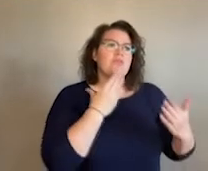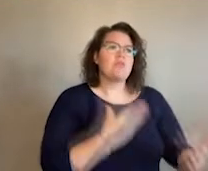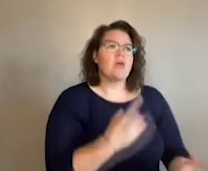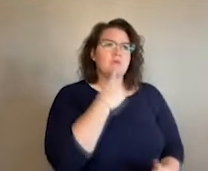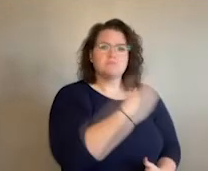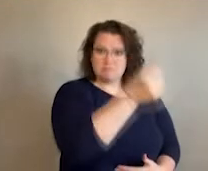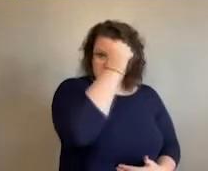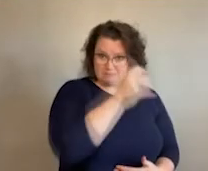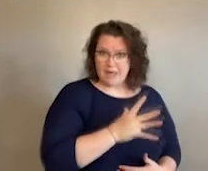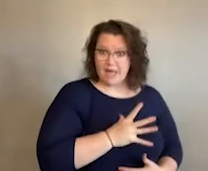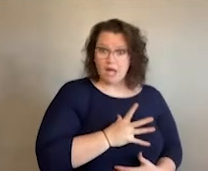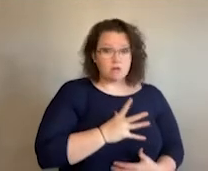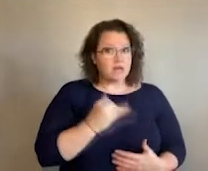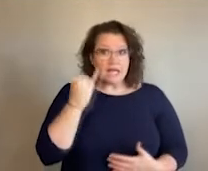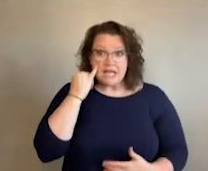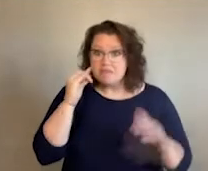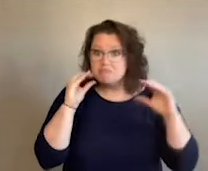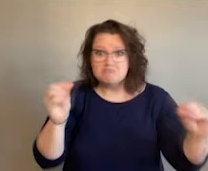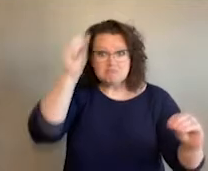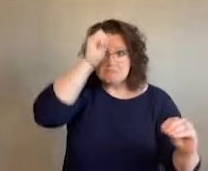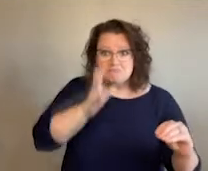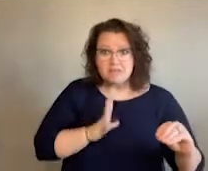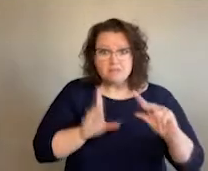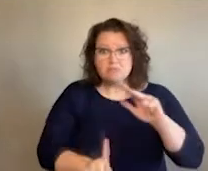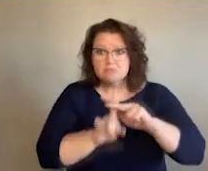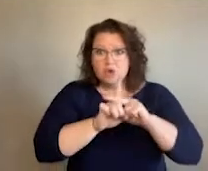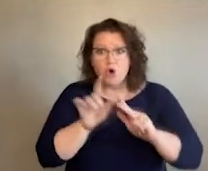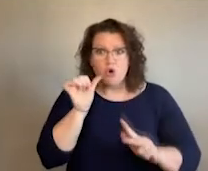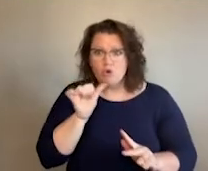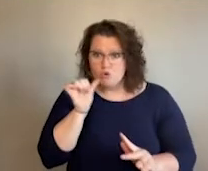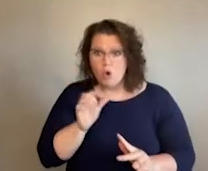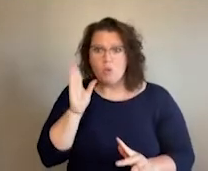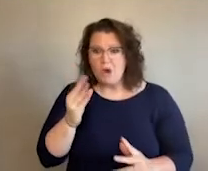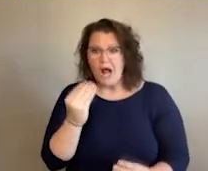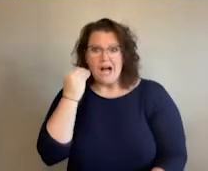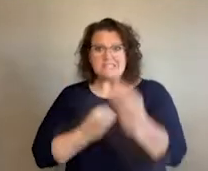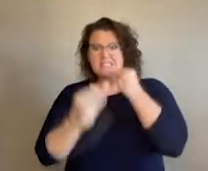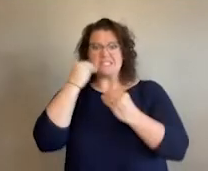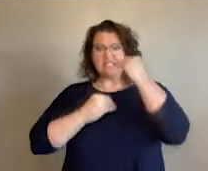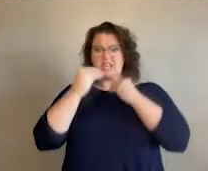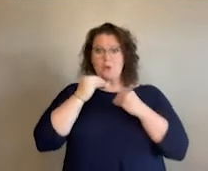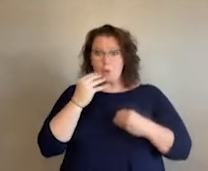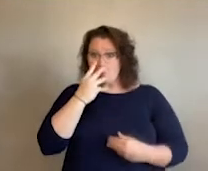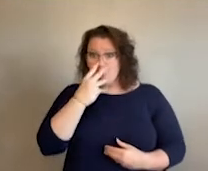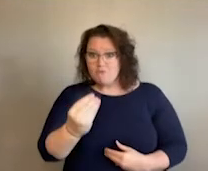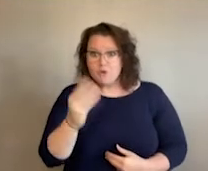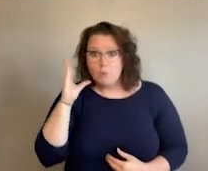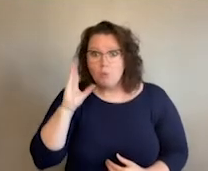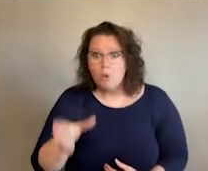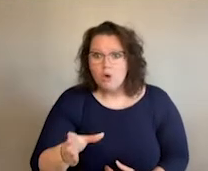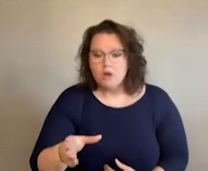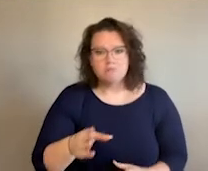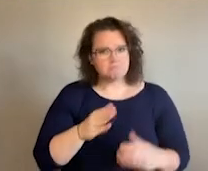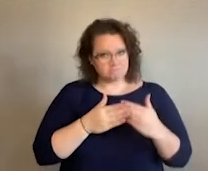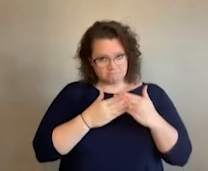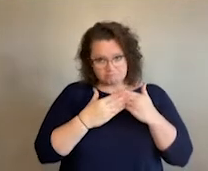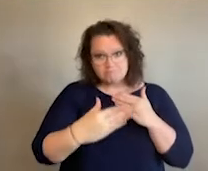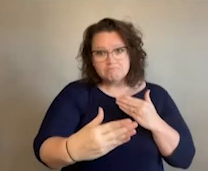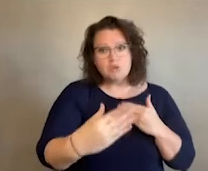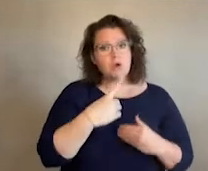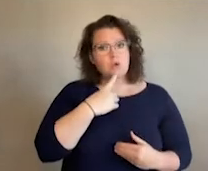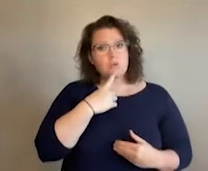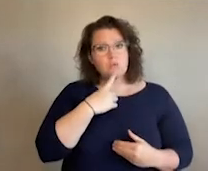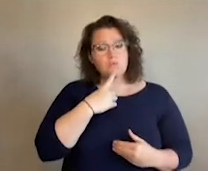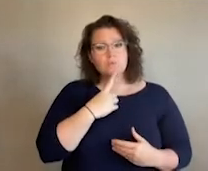And indeed, if it had not been for him, the little girl certainly would have been eaten by the wolf. But from then on, Red Riding Hood